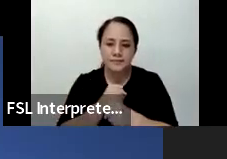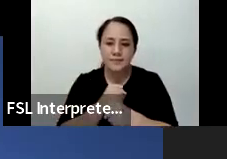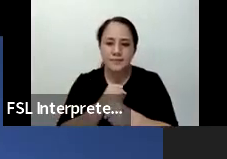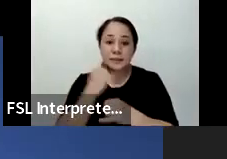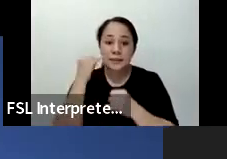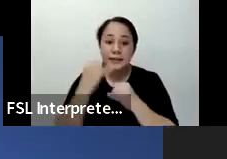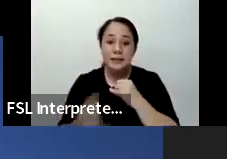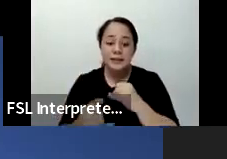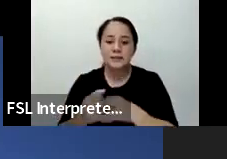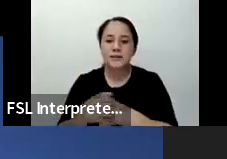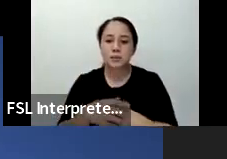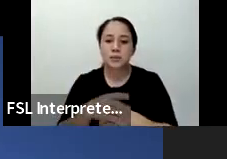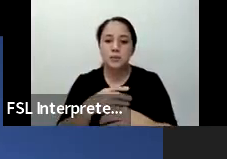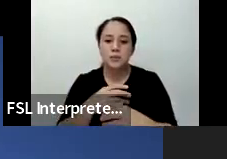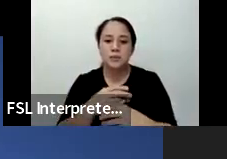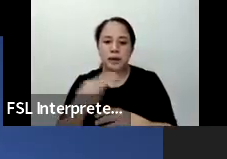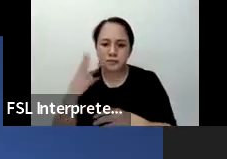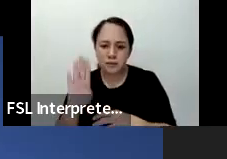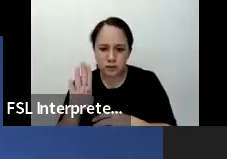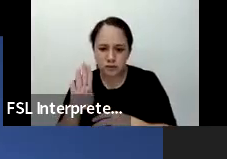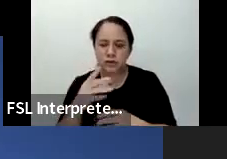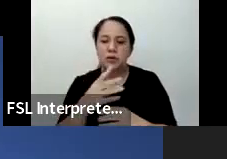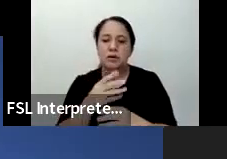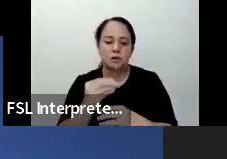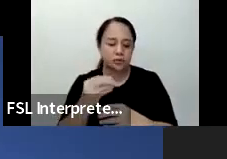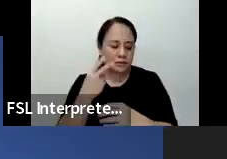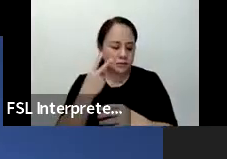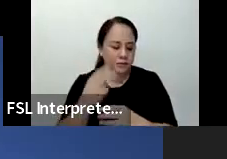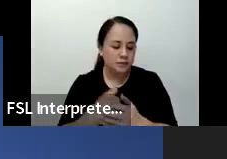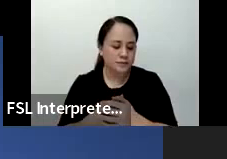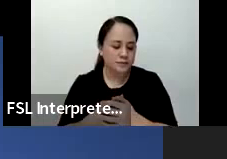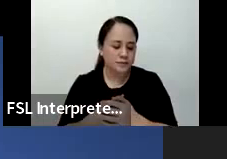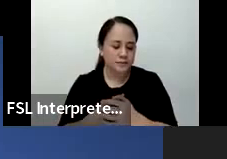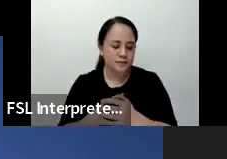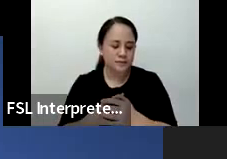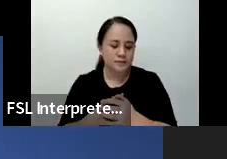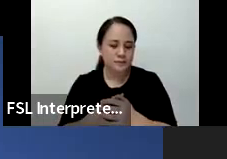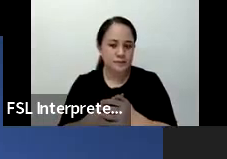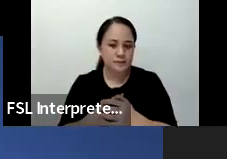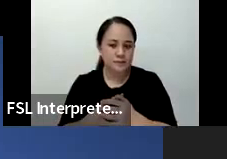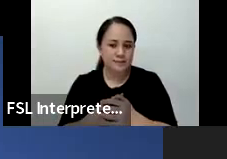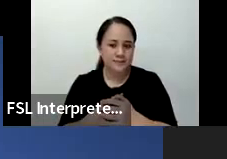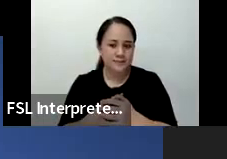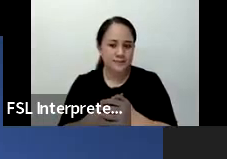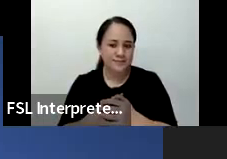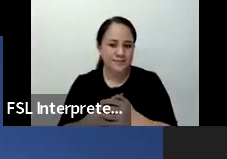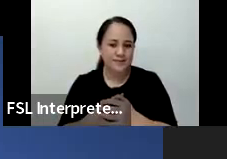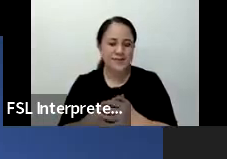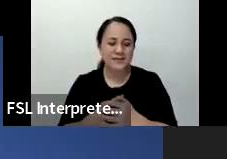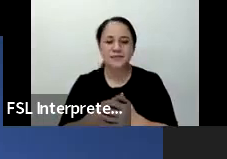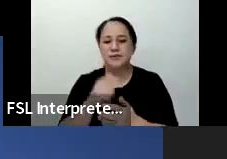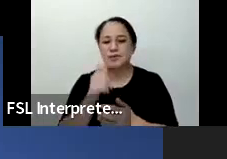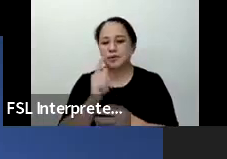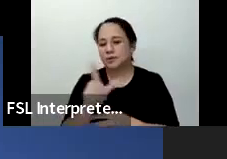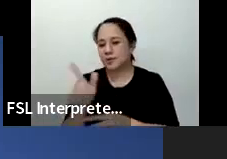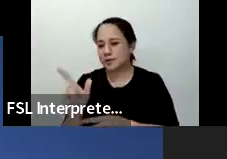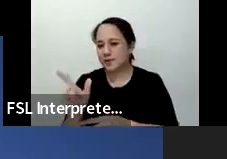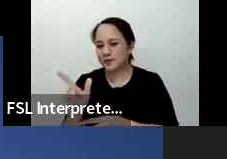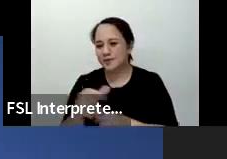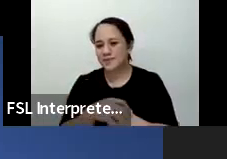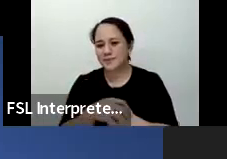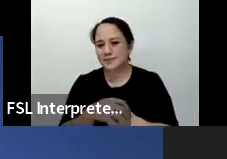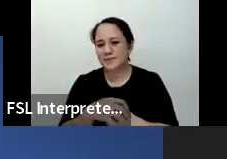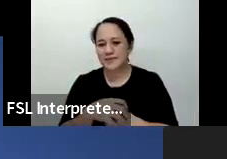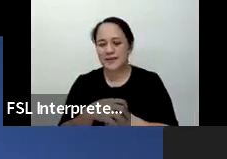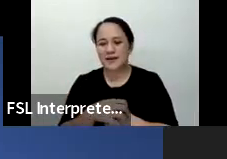last, hypertensive diseases. We also saw a slight increase in 2020, and then in 2021, where